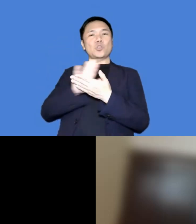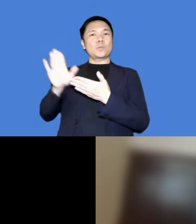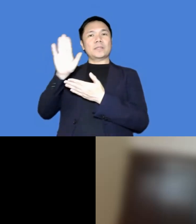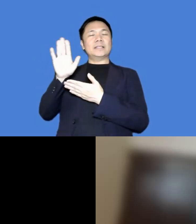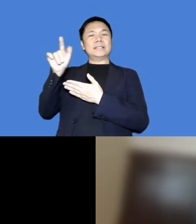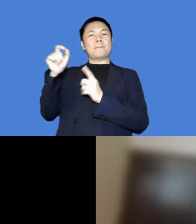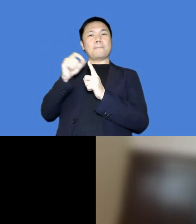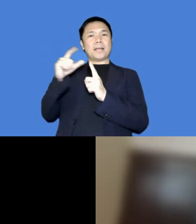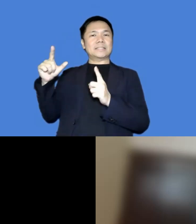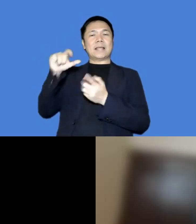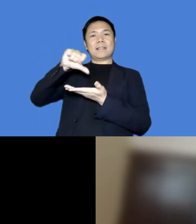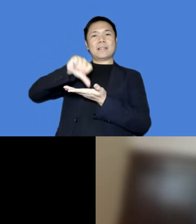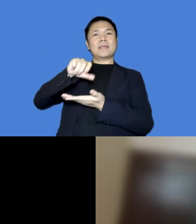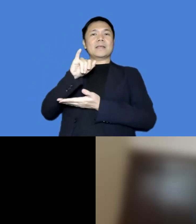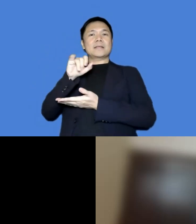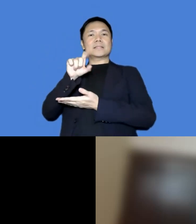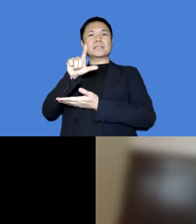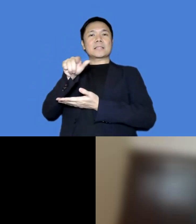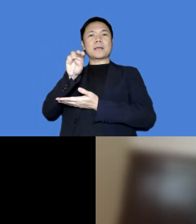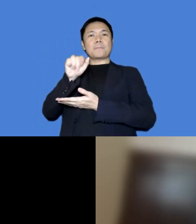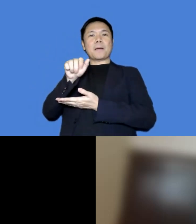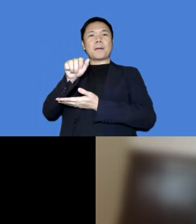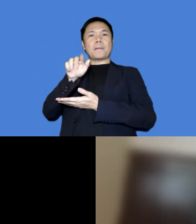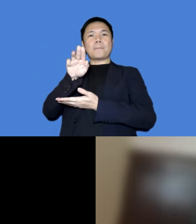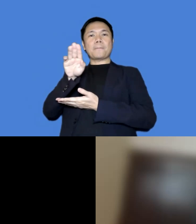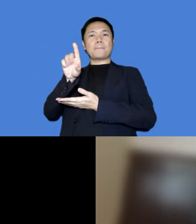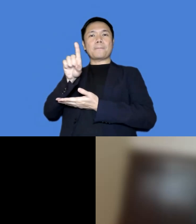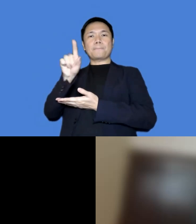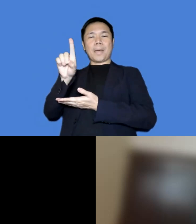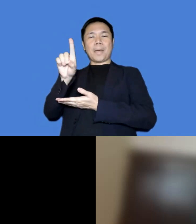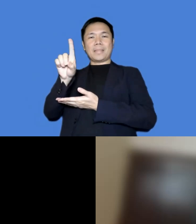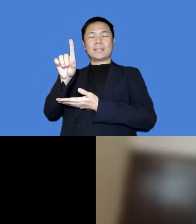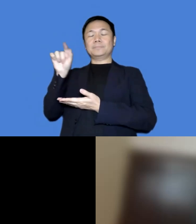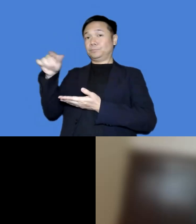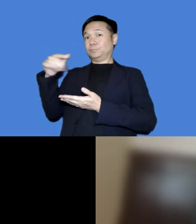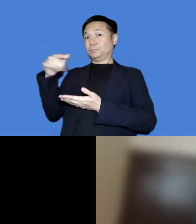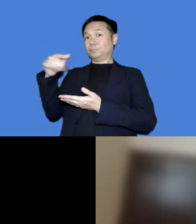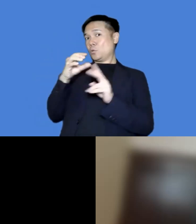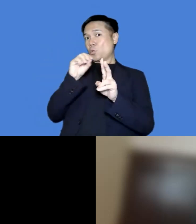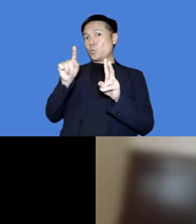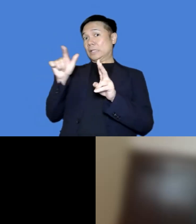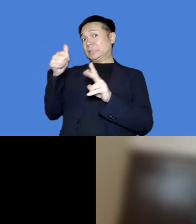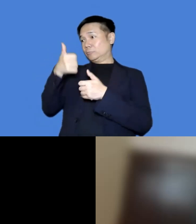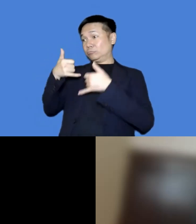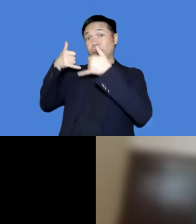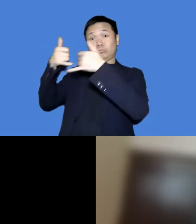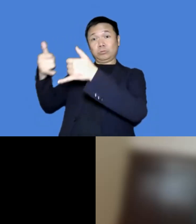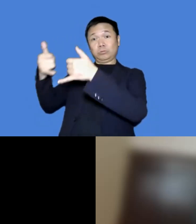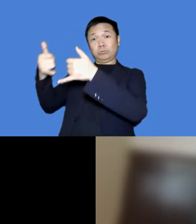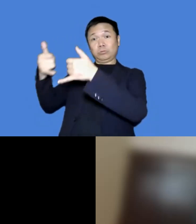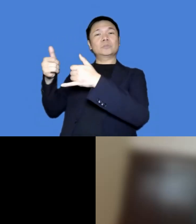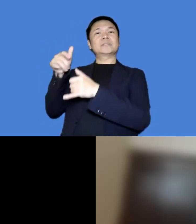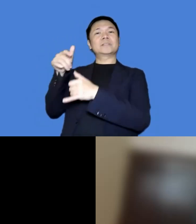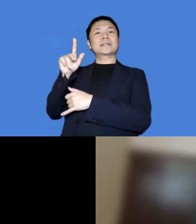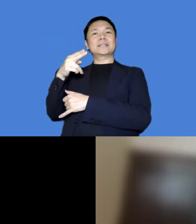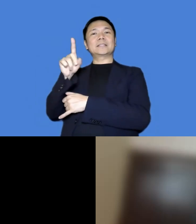Islamabad. Honored in 2021 with the Khadijatul Kubra Award by